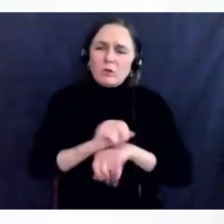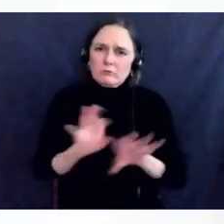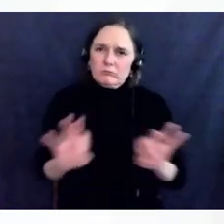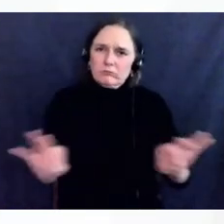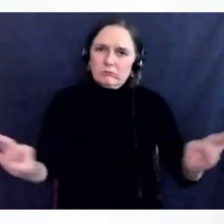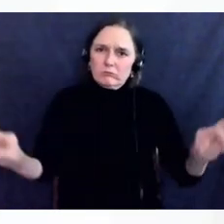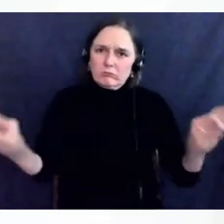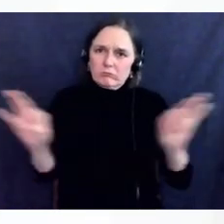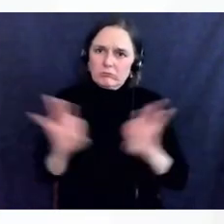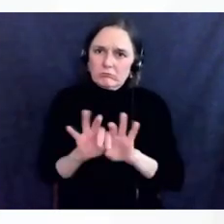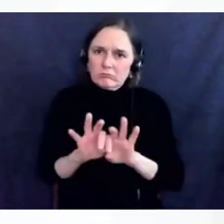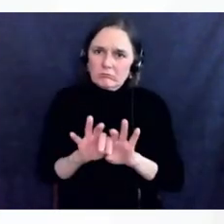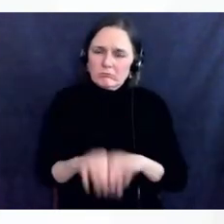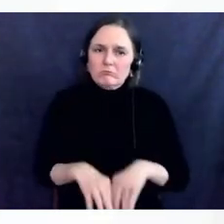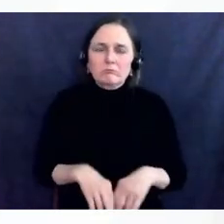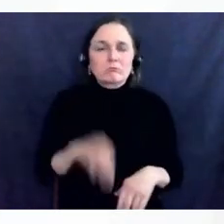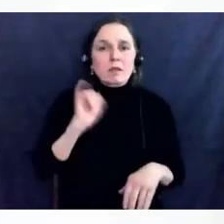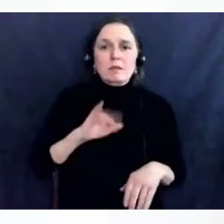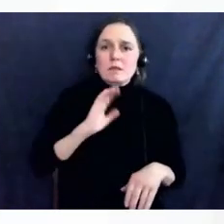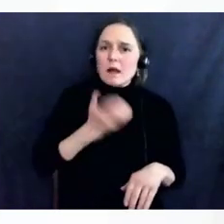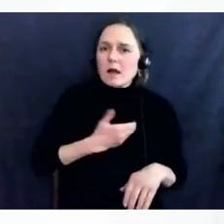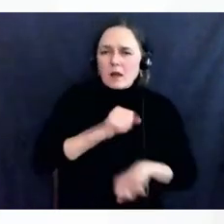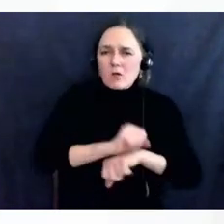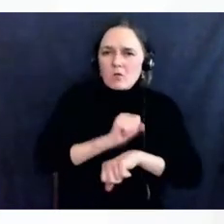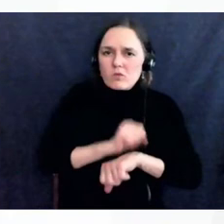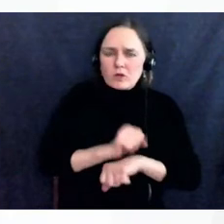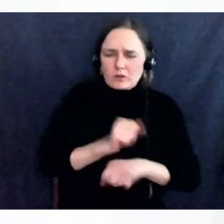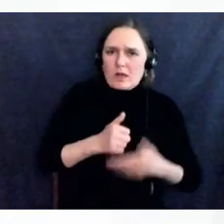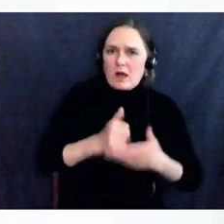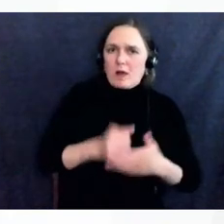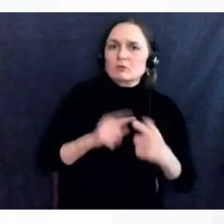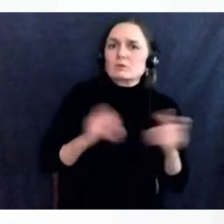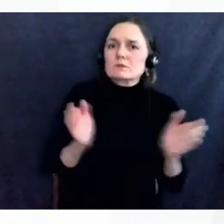State and around the world adapt and recover.